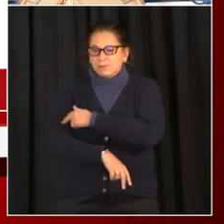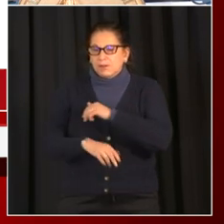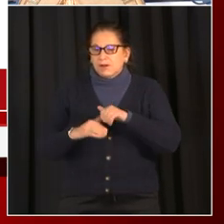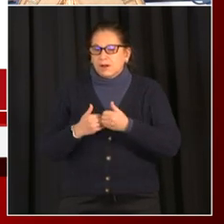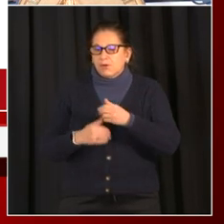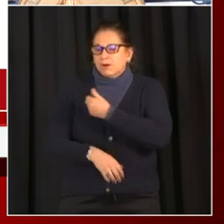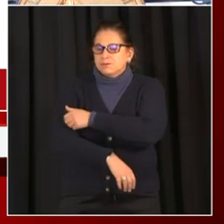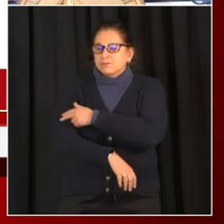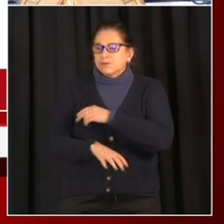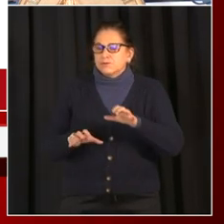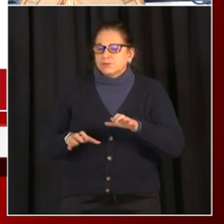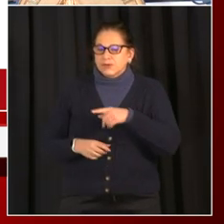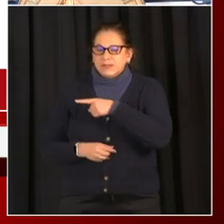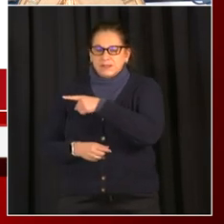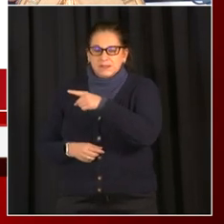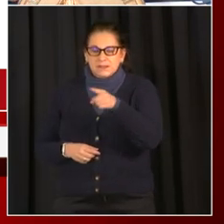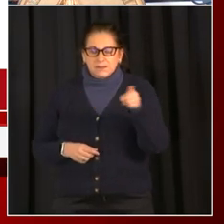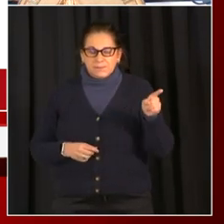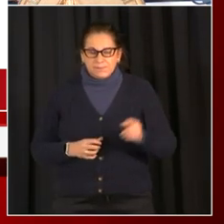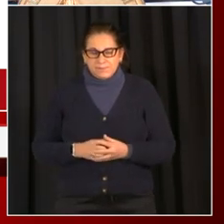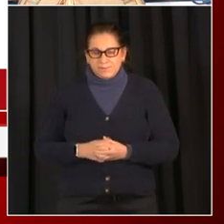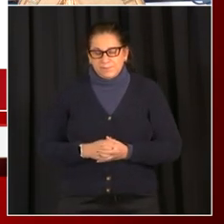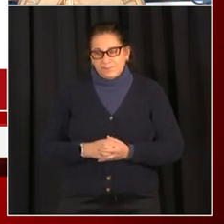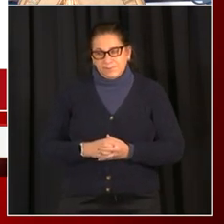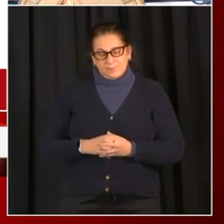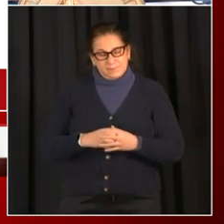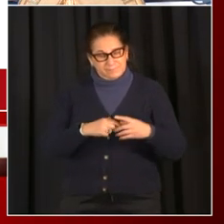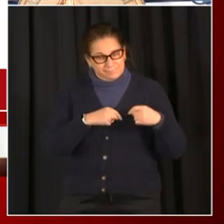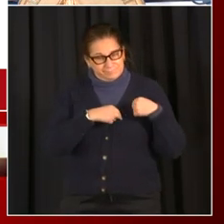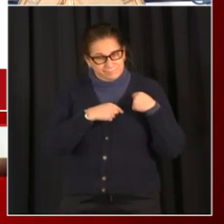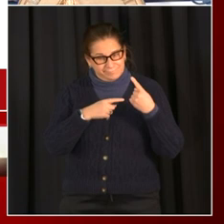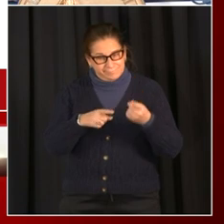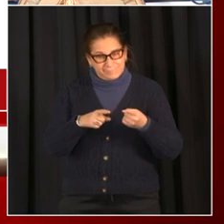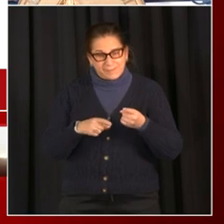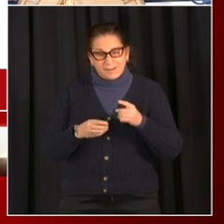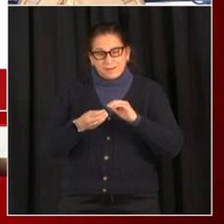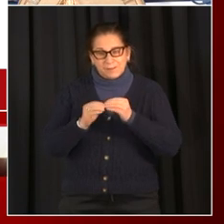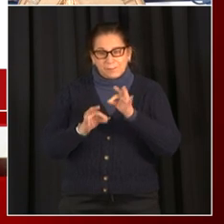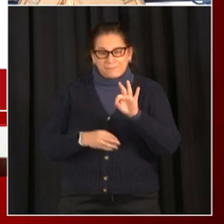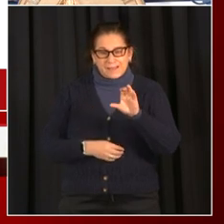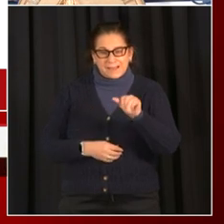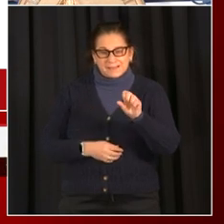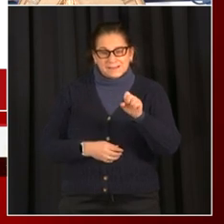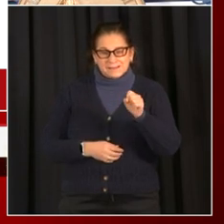have seen increasing numbers of the hospital capacity